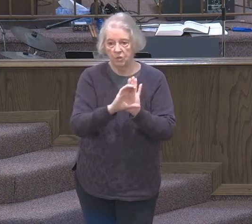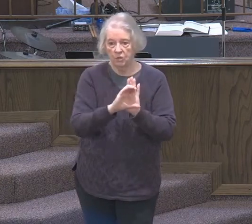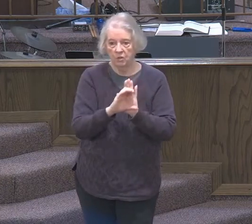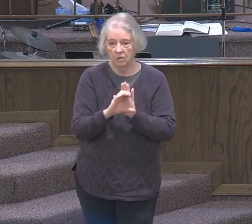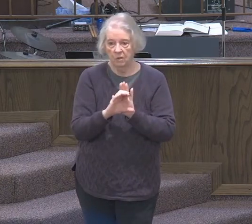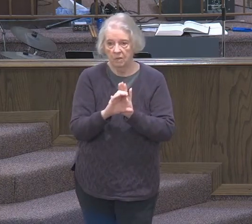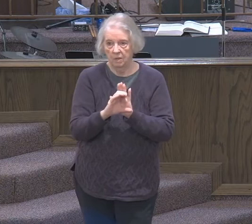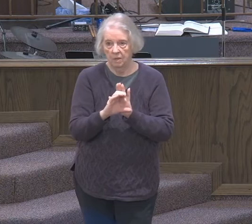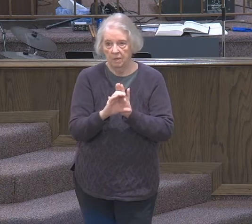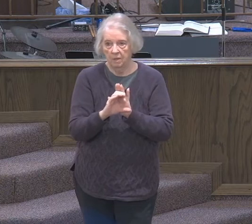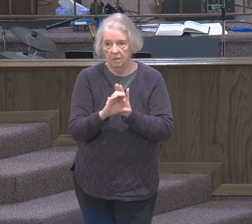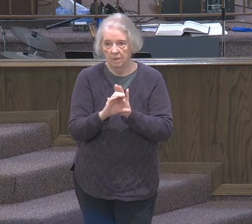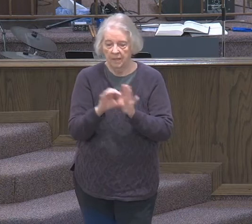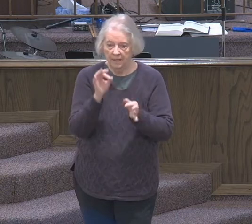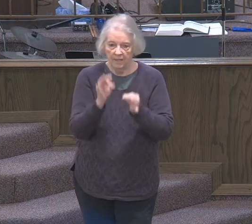And